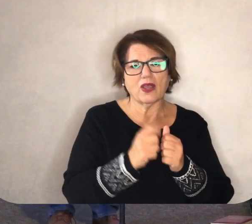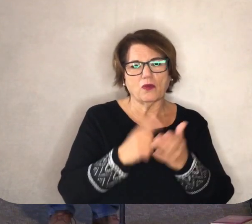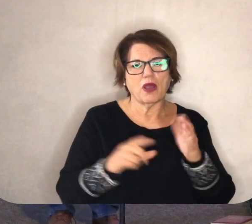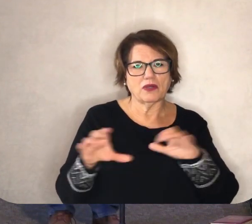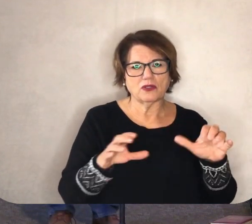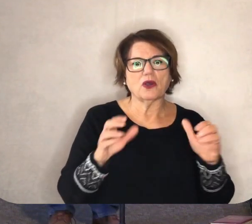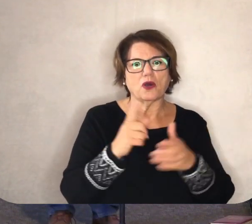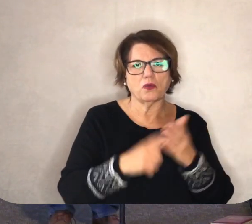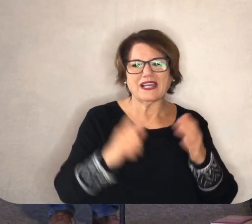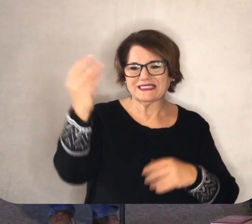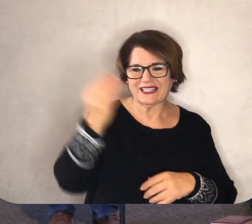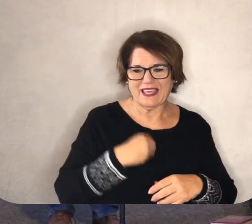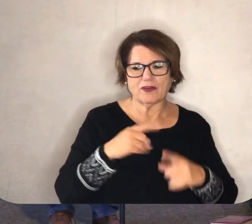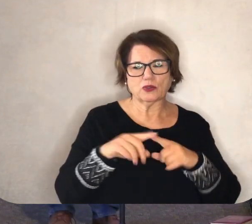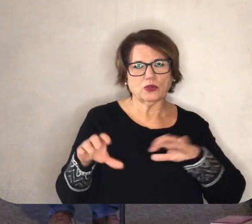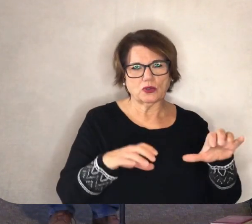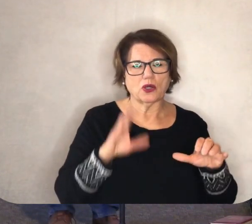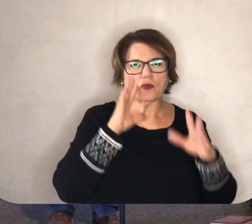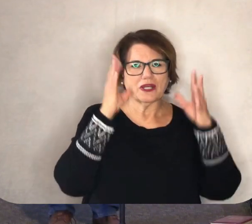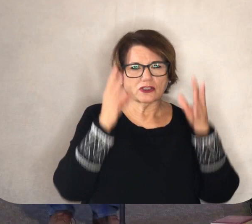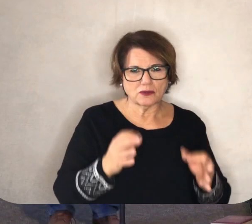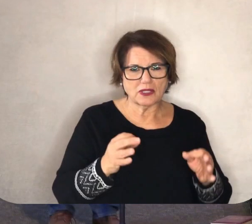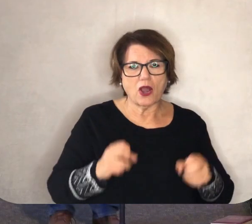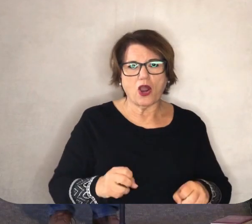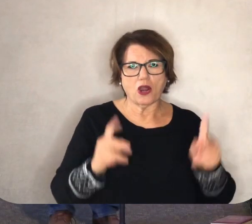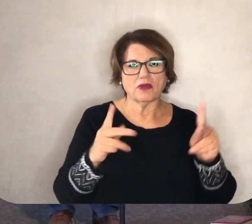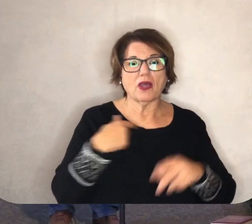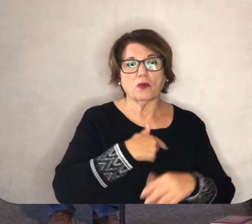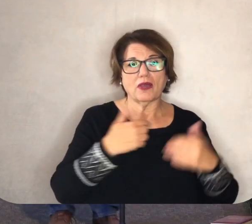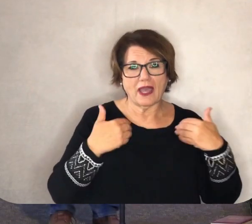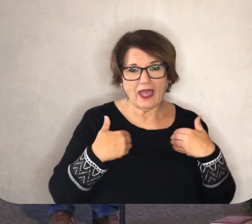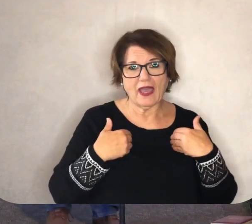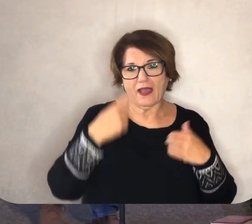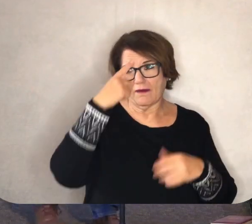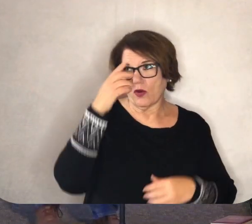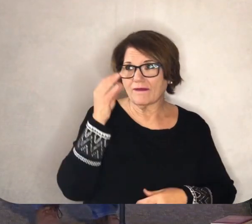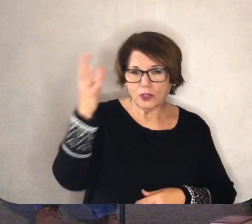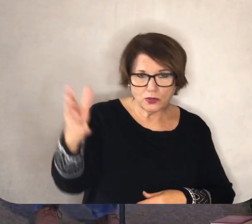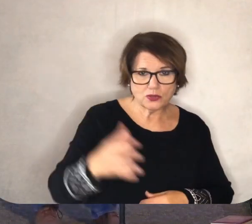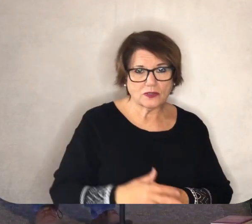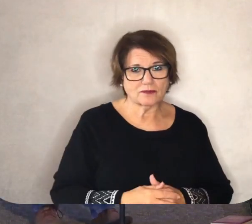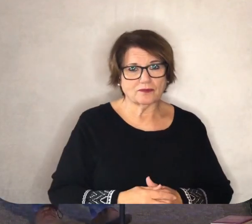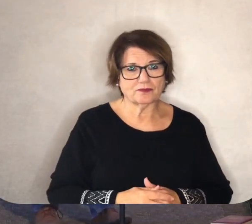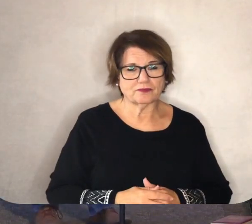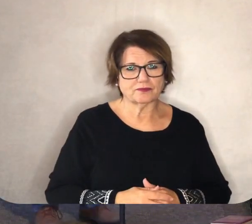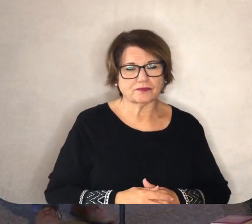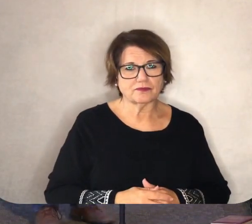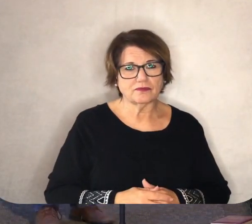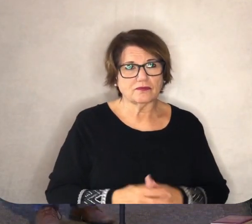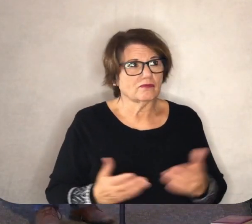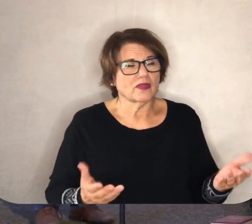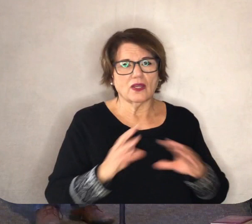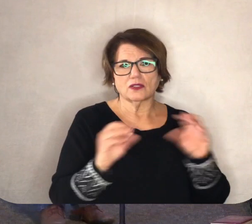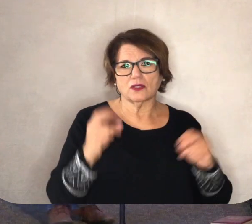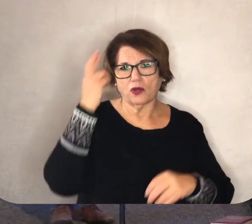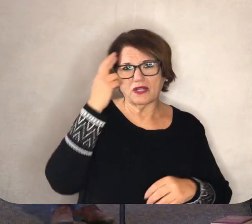what we are given to do is going to determine the opportunities we have for the future. I mean, there's no reason